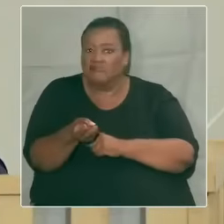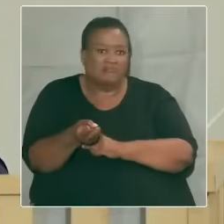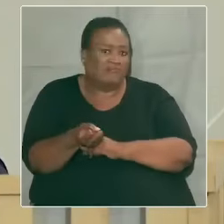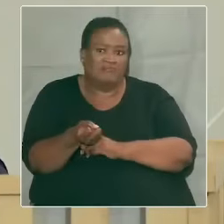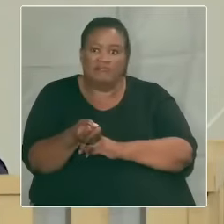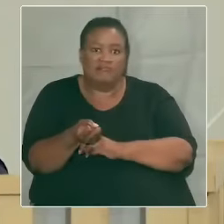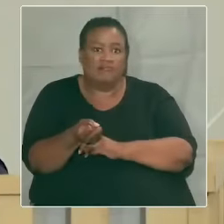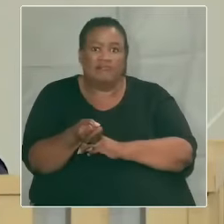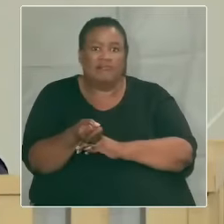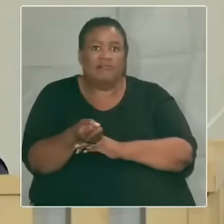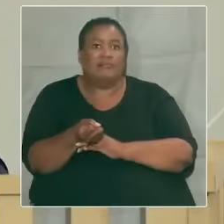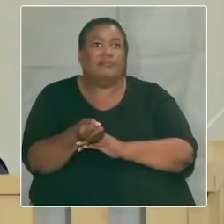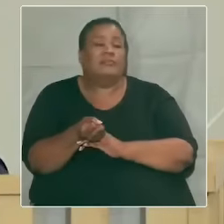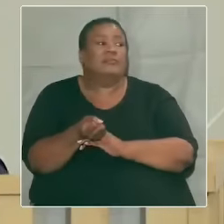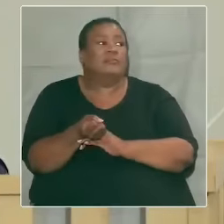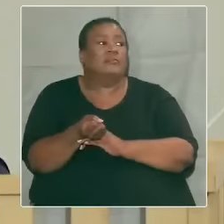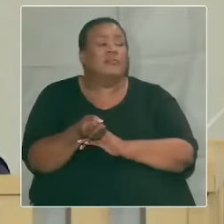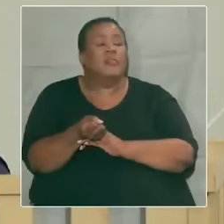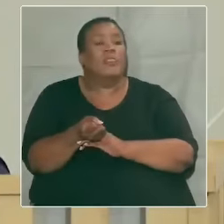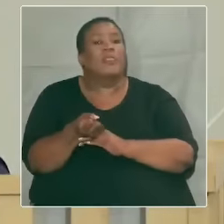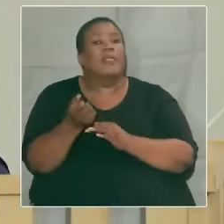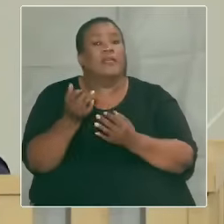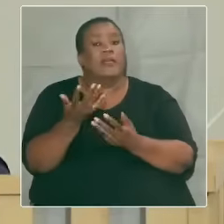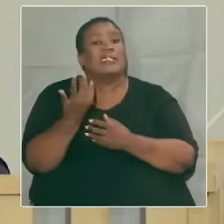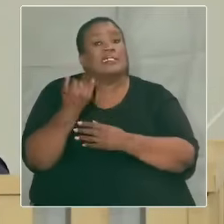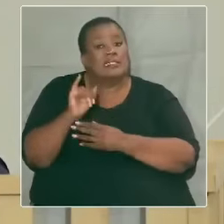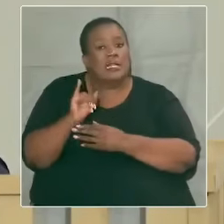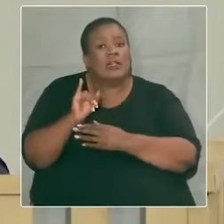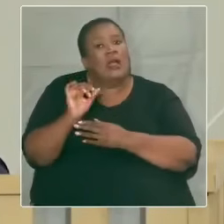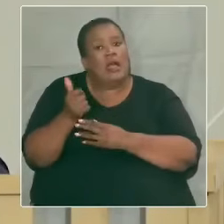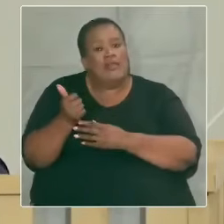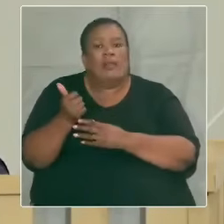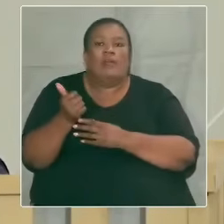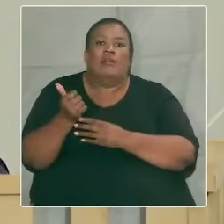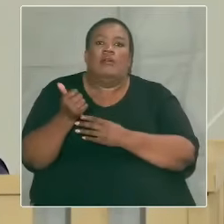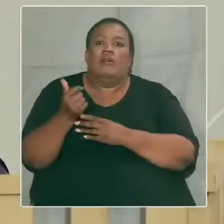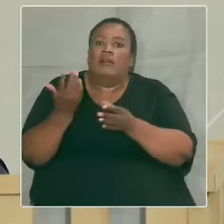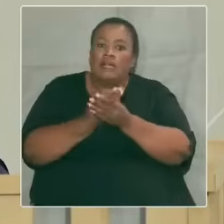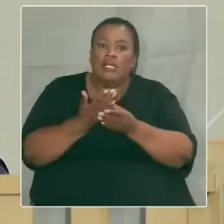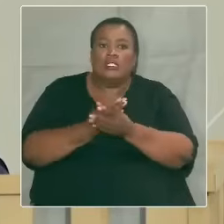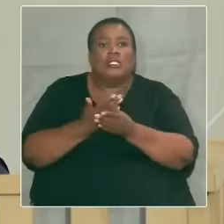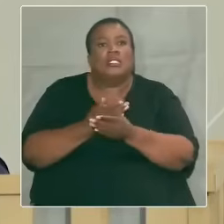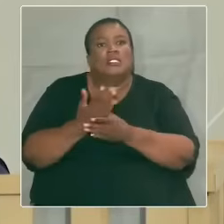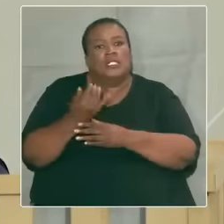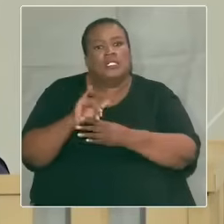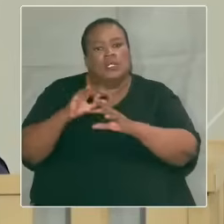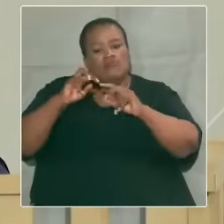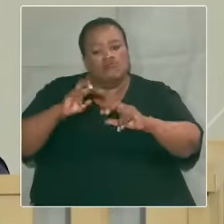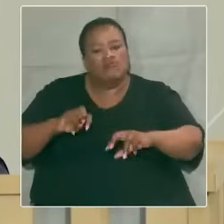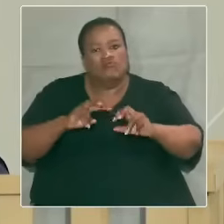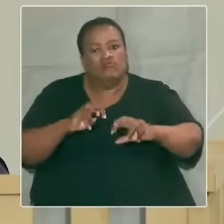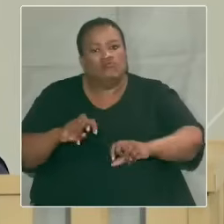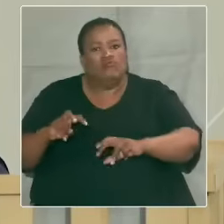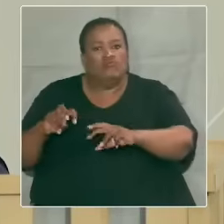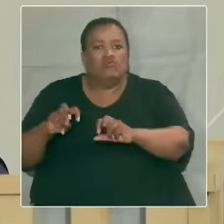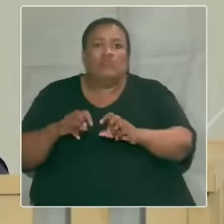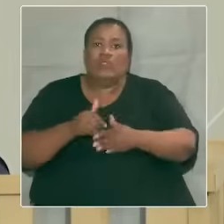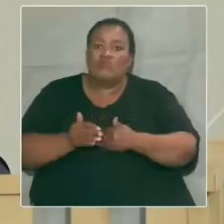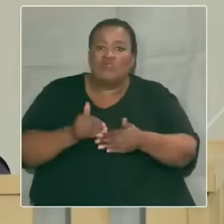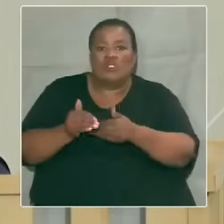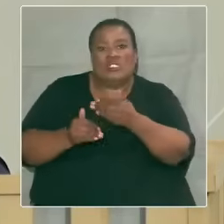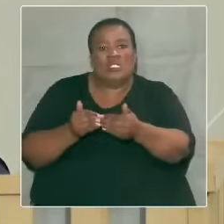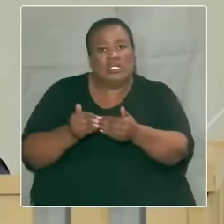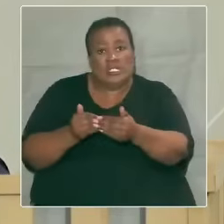Abu Ket, and of course there's still others on the line that still needs to be